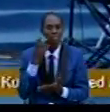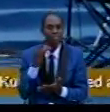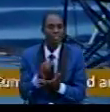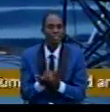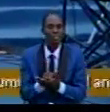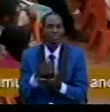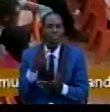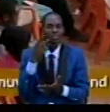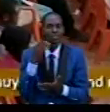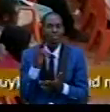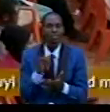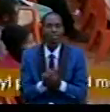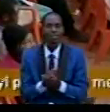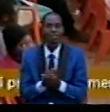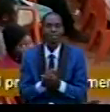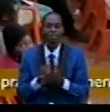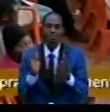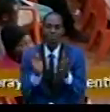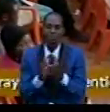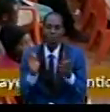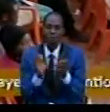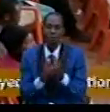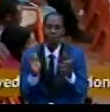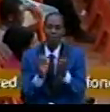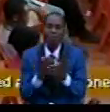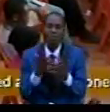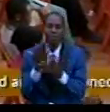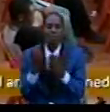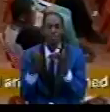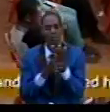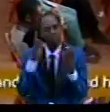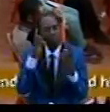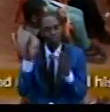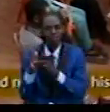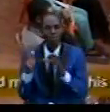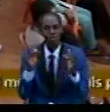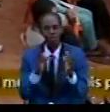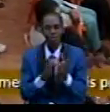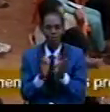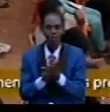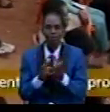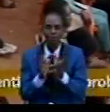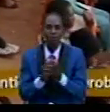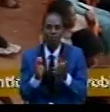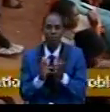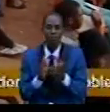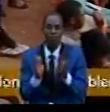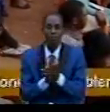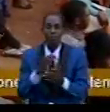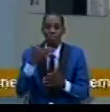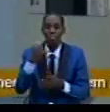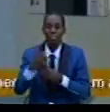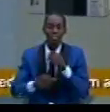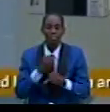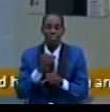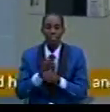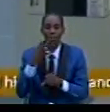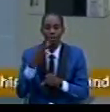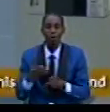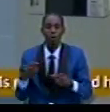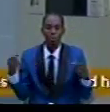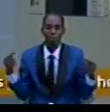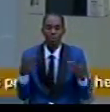Put your hands together for Jesus. 10 years of agony, no